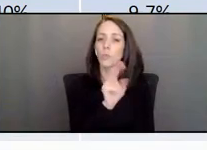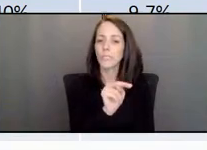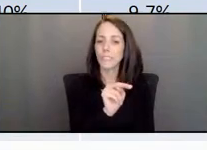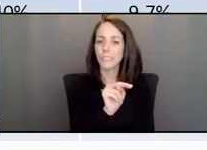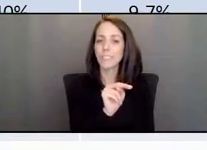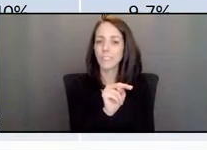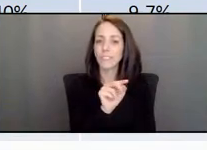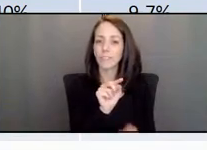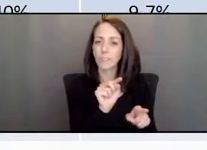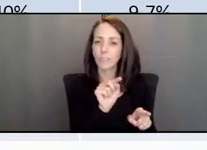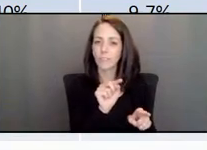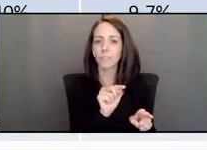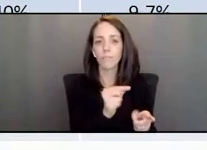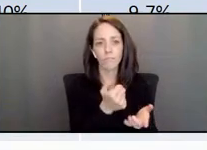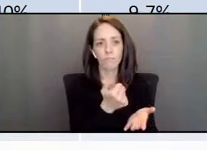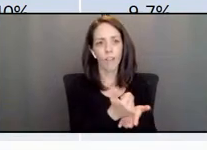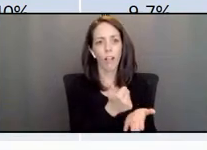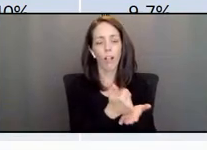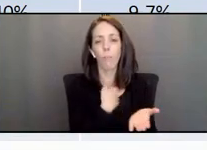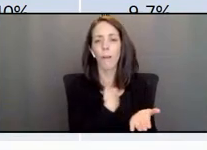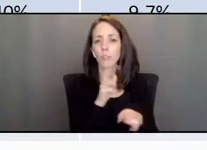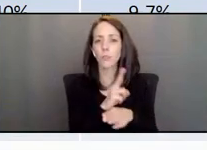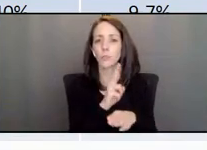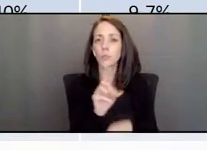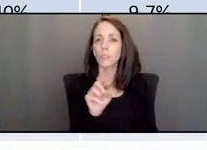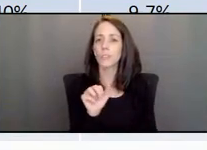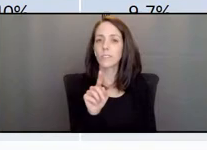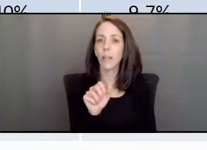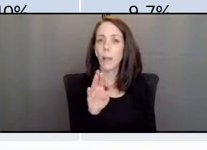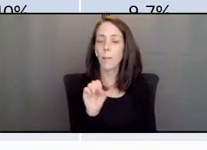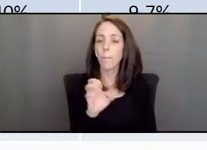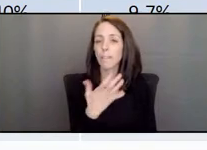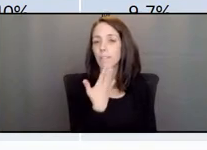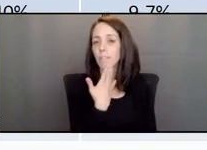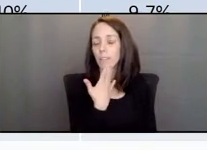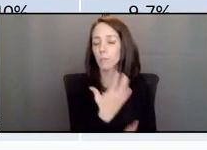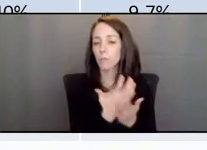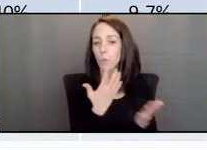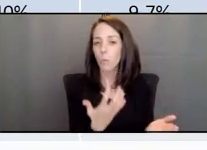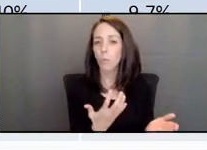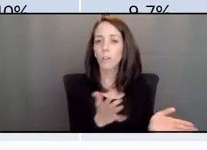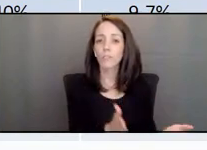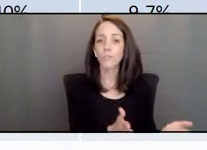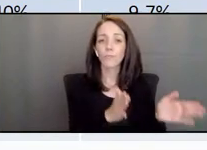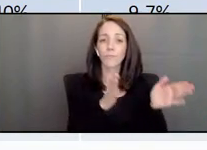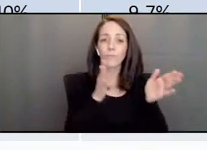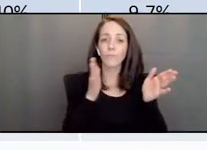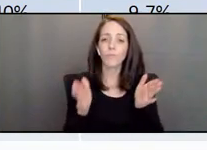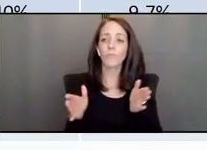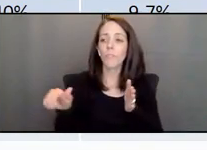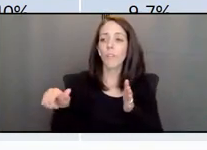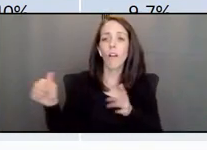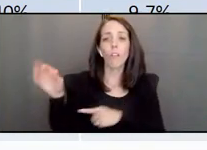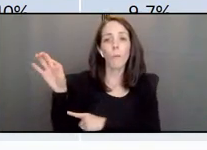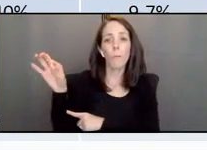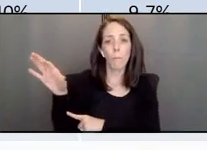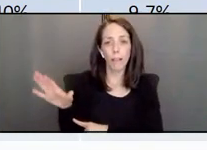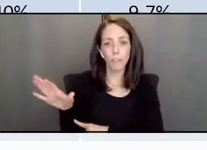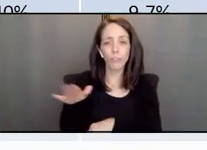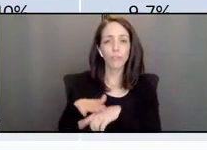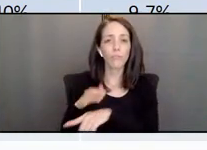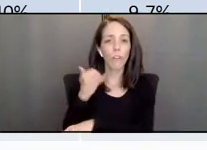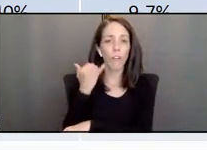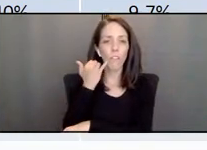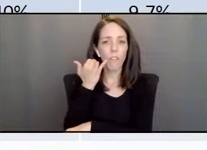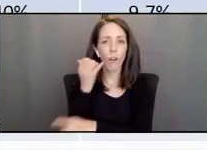our vaccine equity work. As Pastor Ed of Mount Olivet Baptist Church said on Wednesday on a call with representatives of OHA,